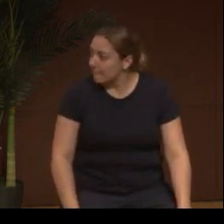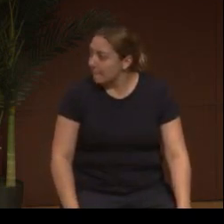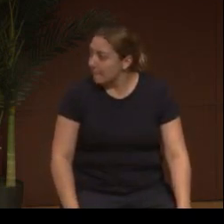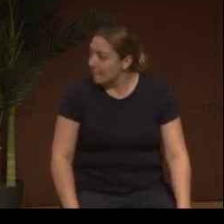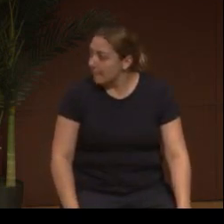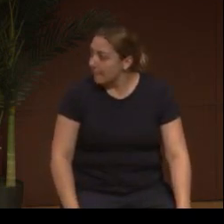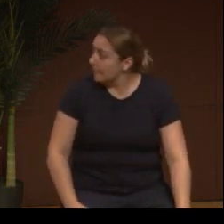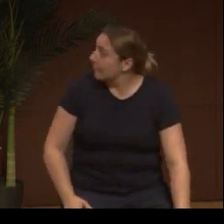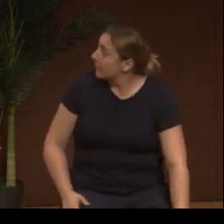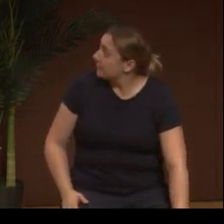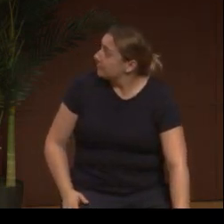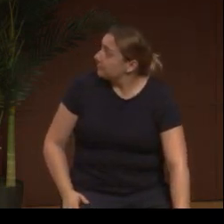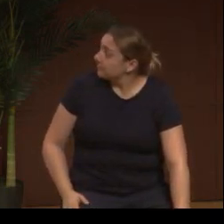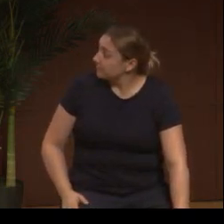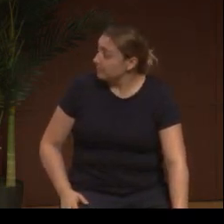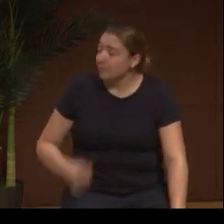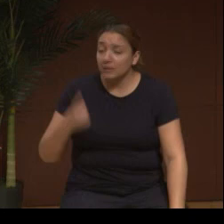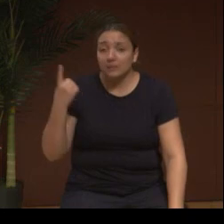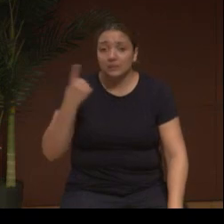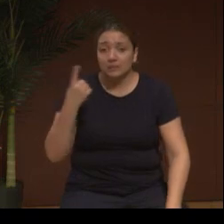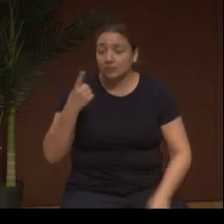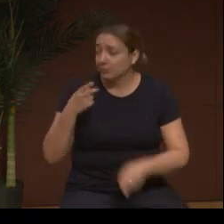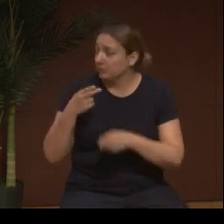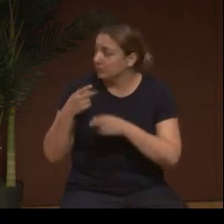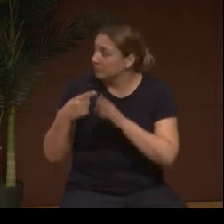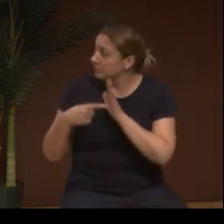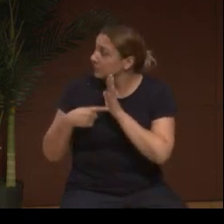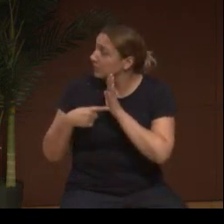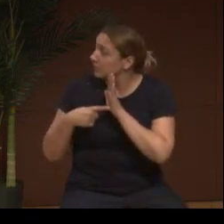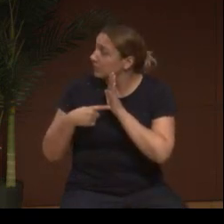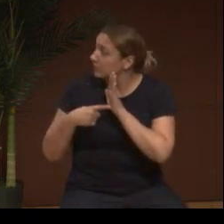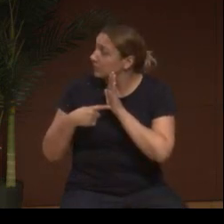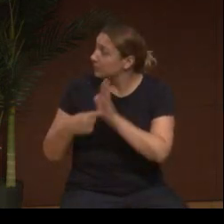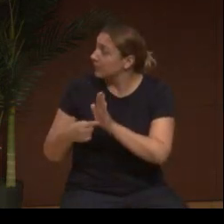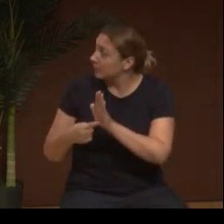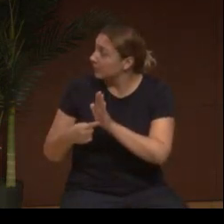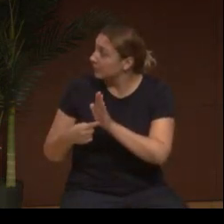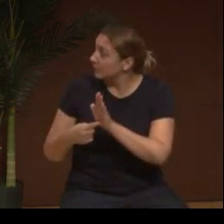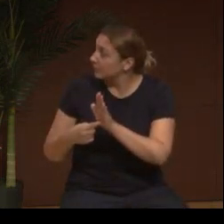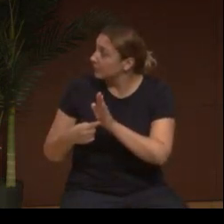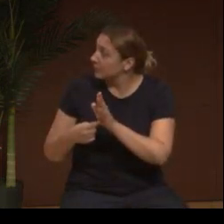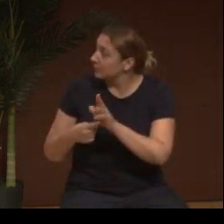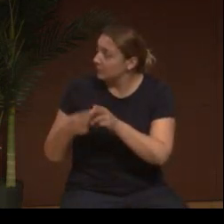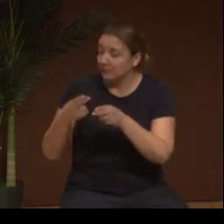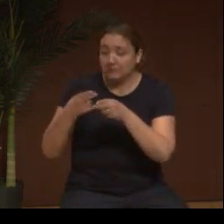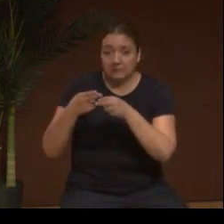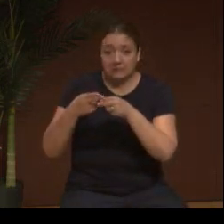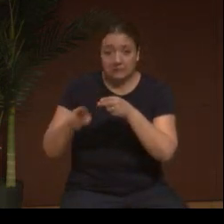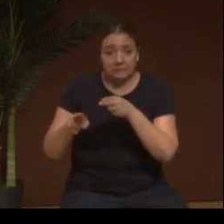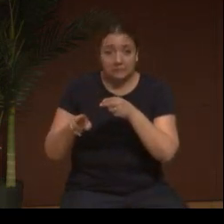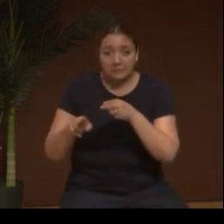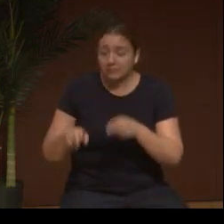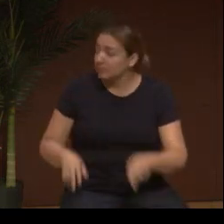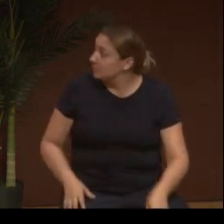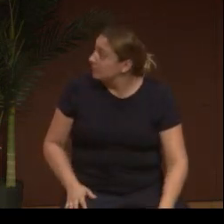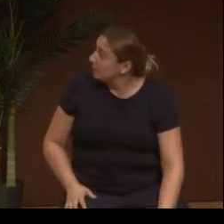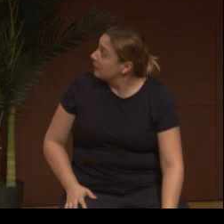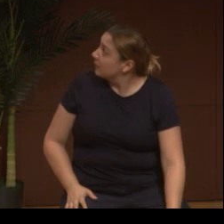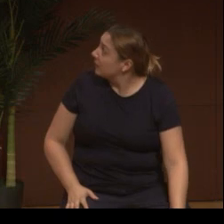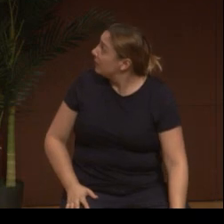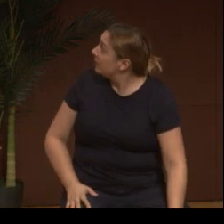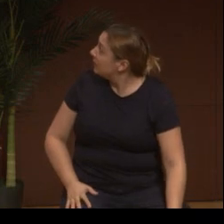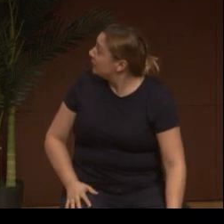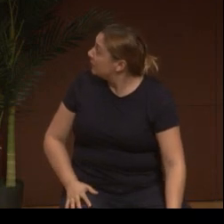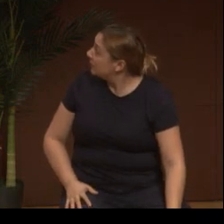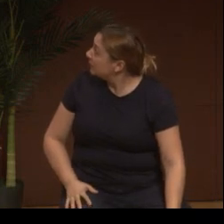So I want to share just a snippet, and it is, oh no, just a snippet. This is, okay. Oh, and you can't see the